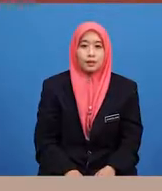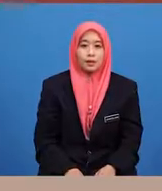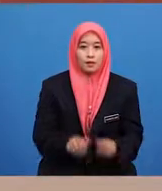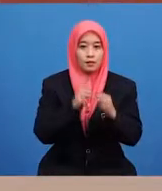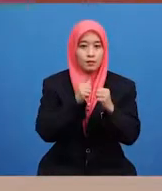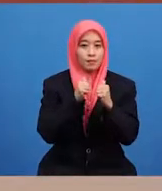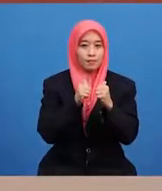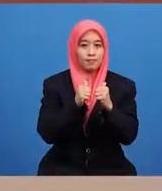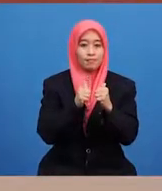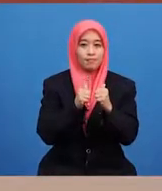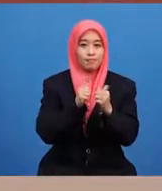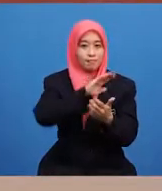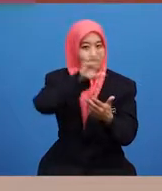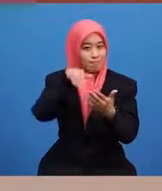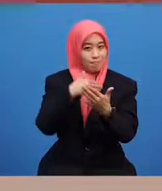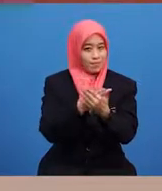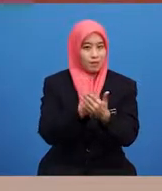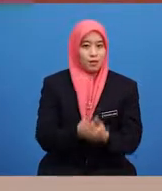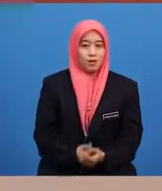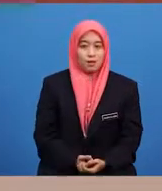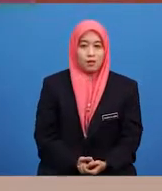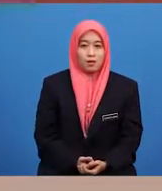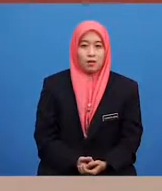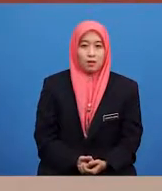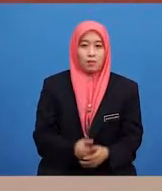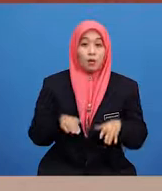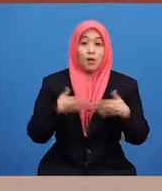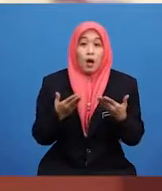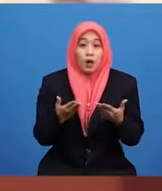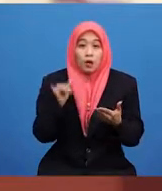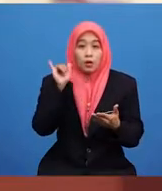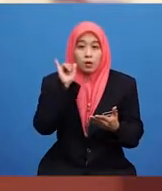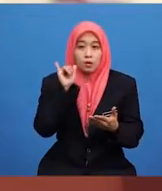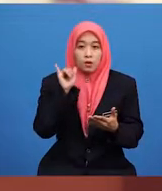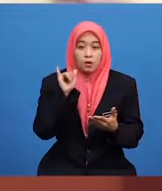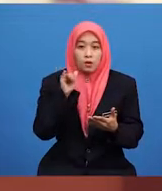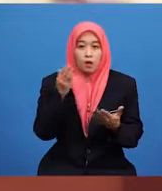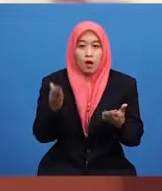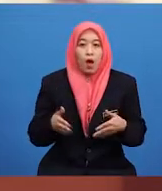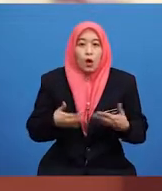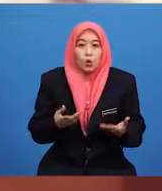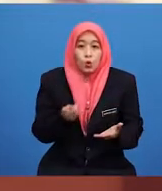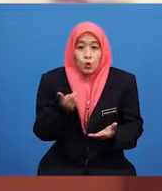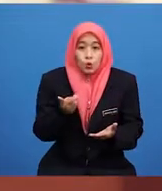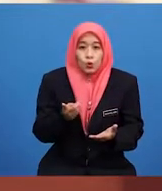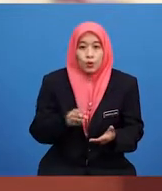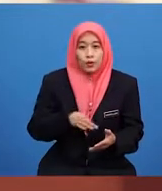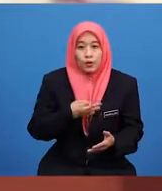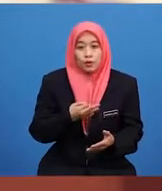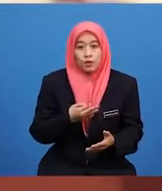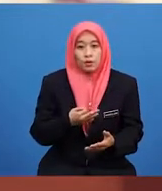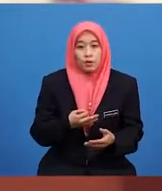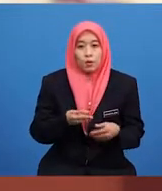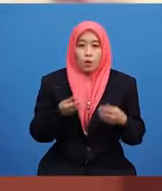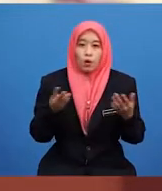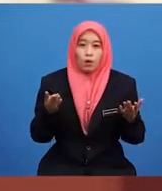Excellent, boys and girls. What about you, Yolo? How do you feel? Wow! I had a lot